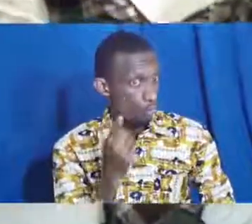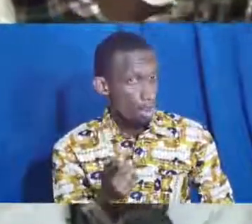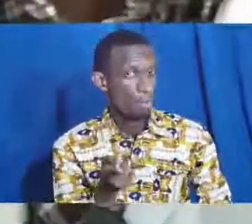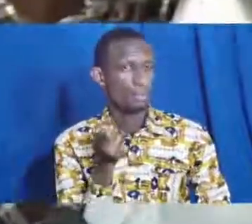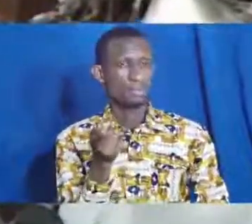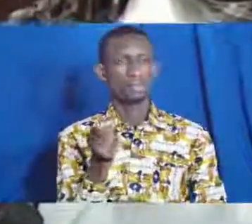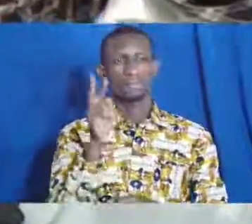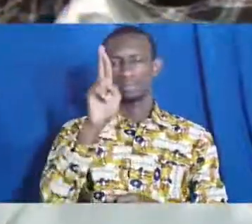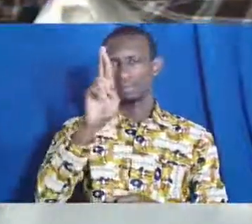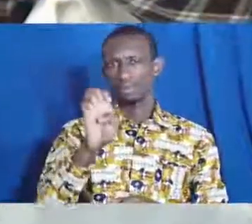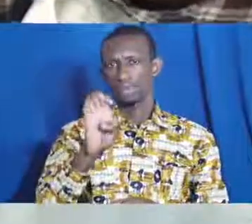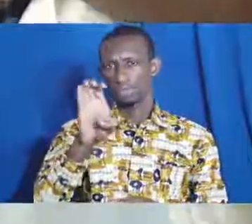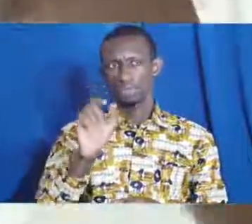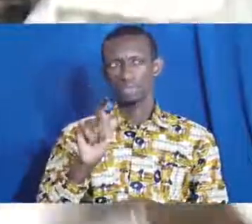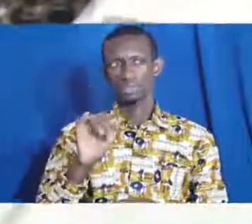of the gas.